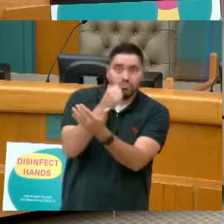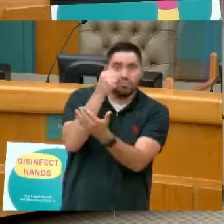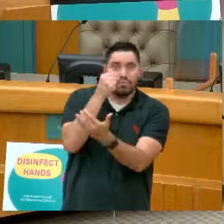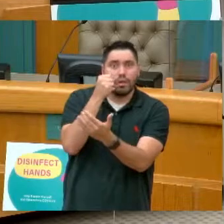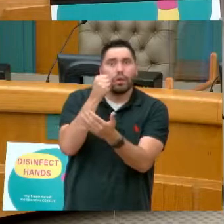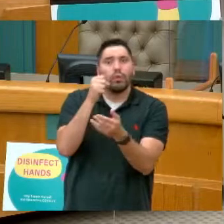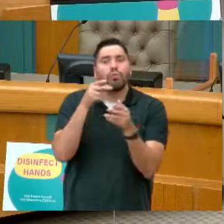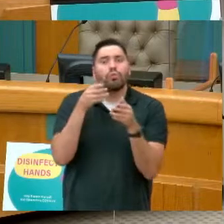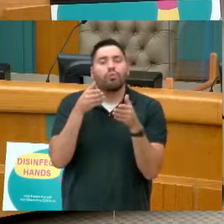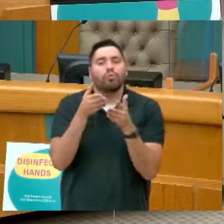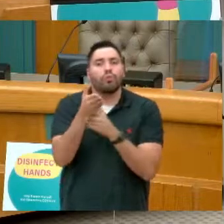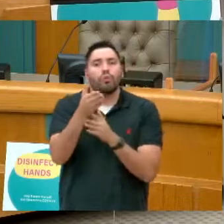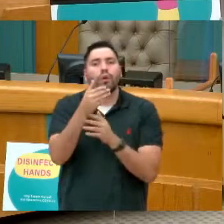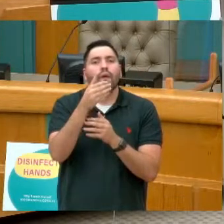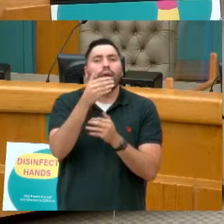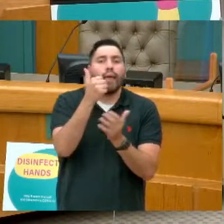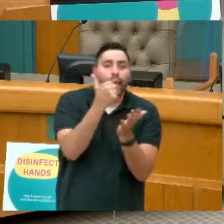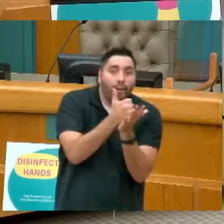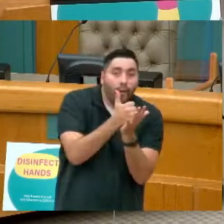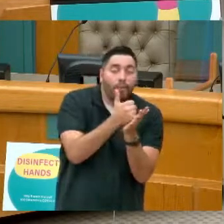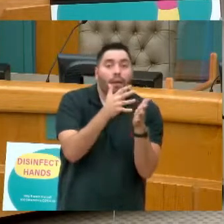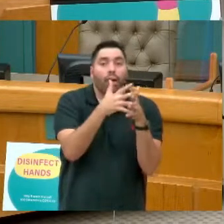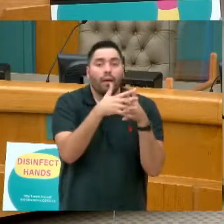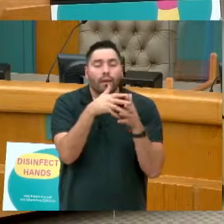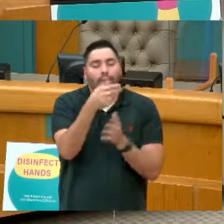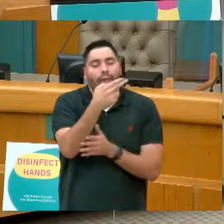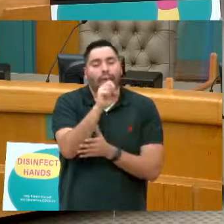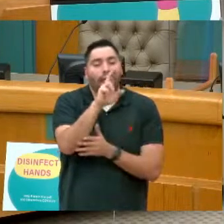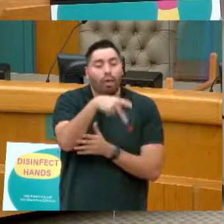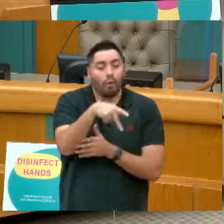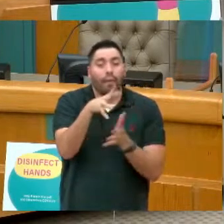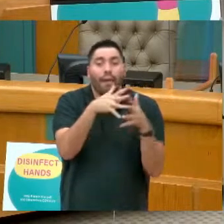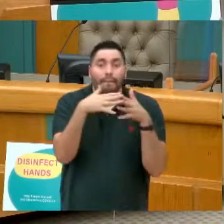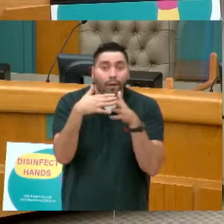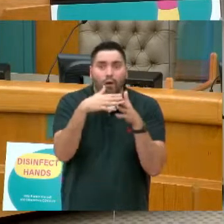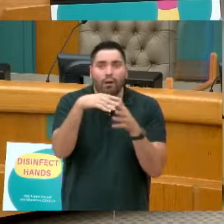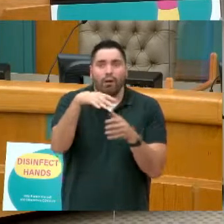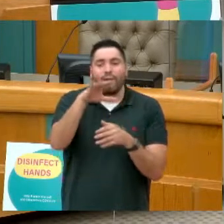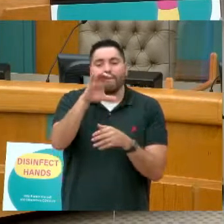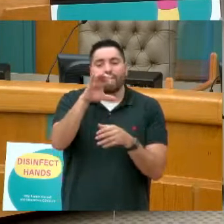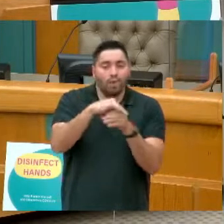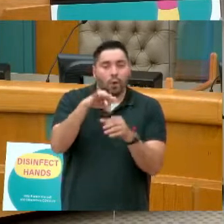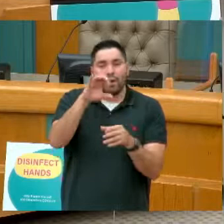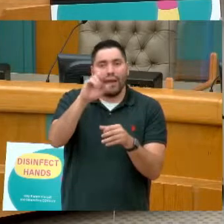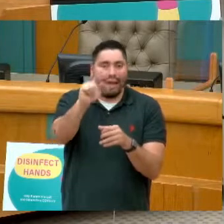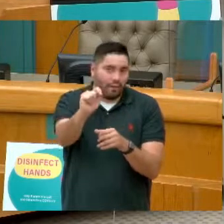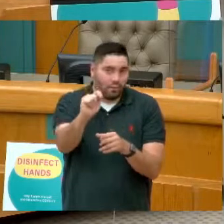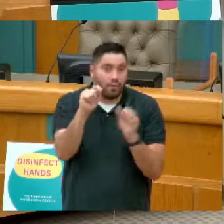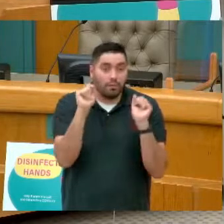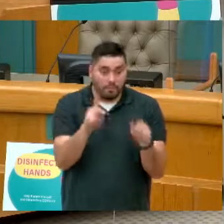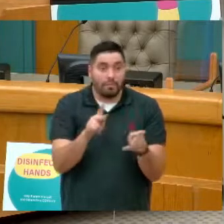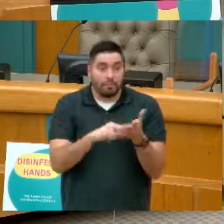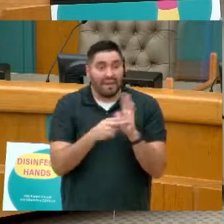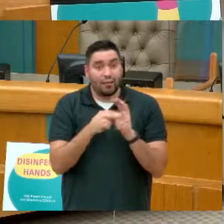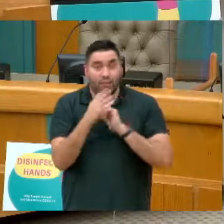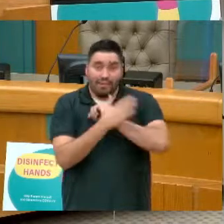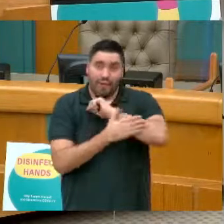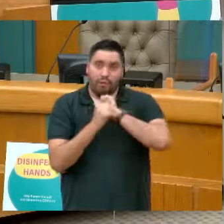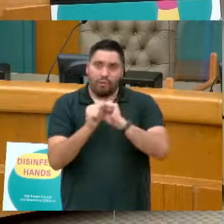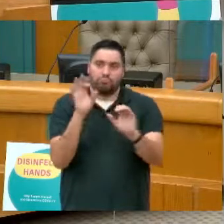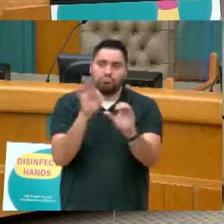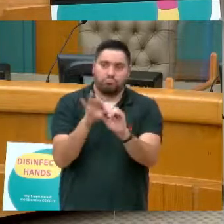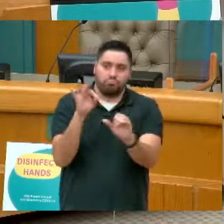an obligation to ensure that our citizens know that our polling places are safe. And like many things in 2020, this is